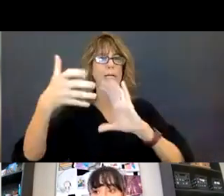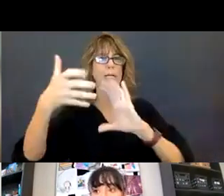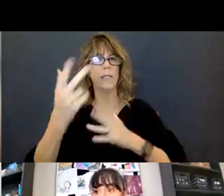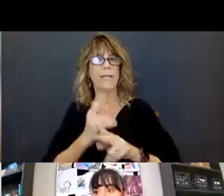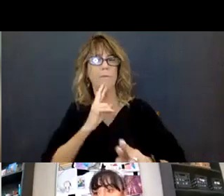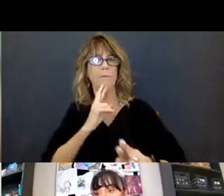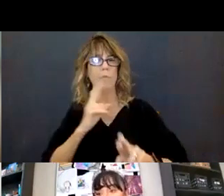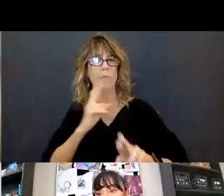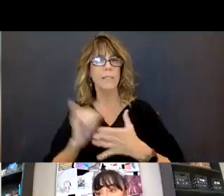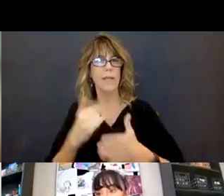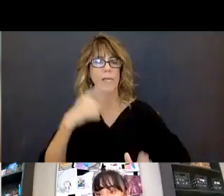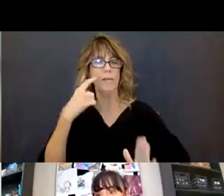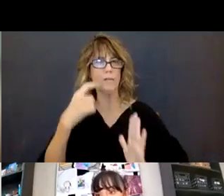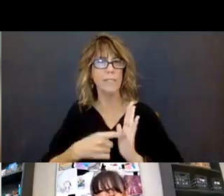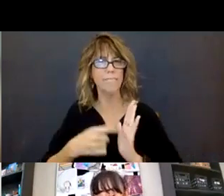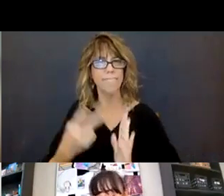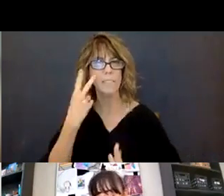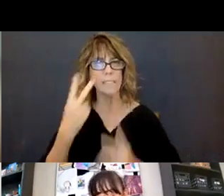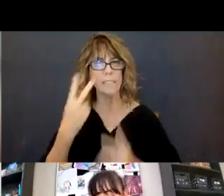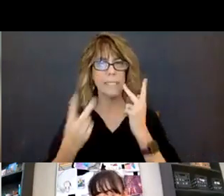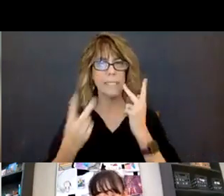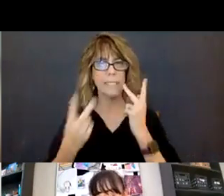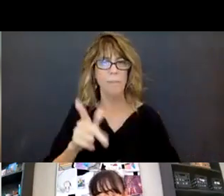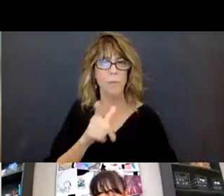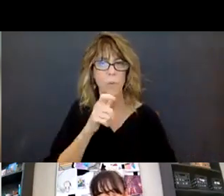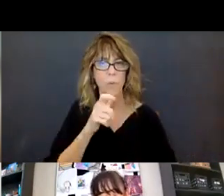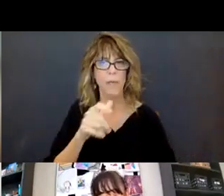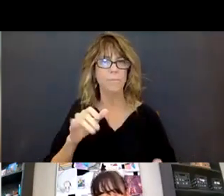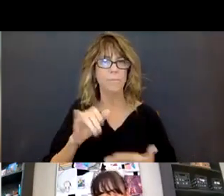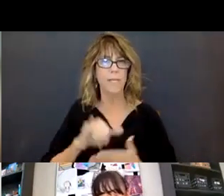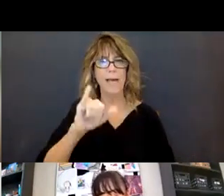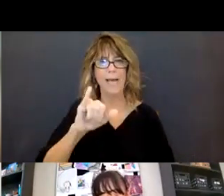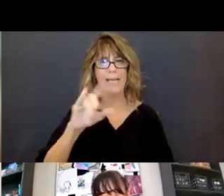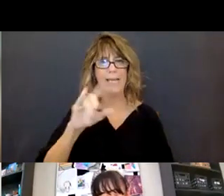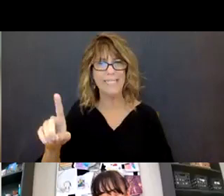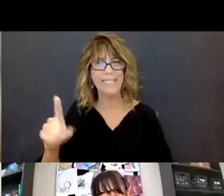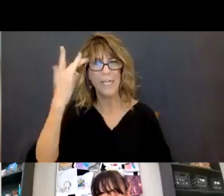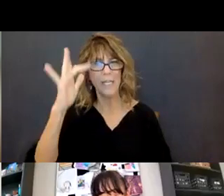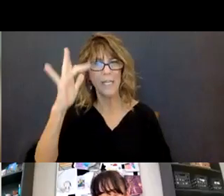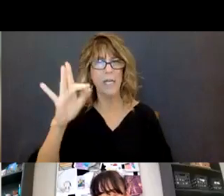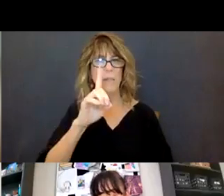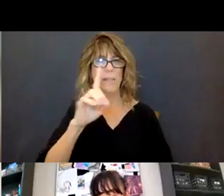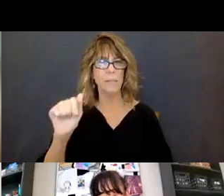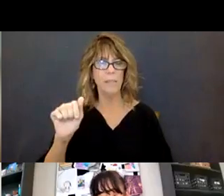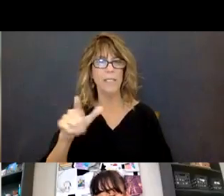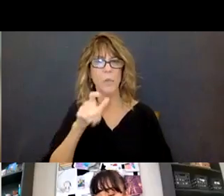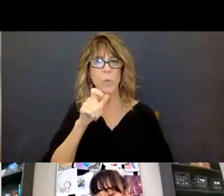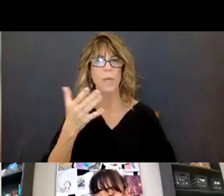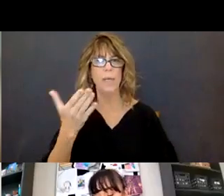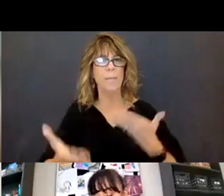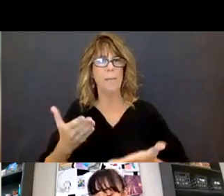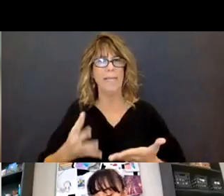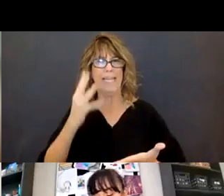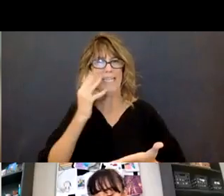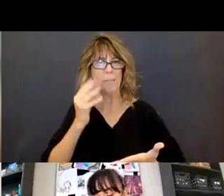to individuals with IDD, intellectual developmental disabilities, who may experience a